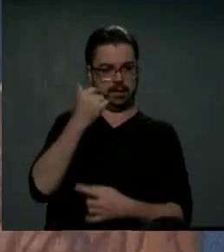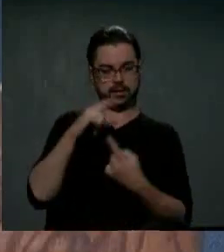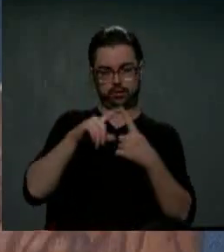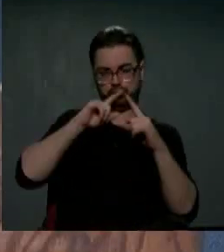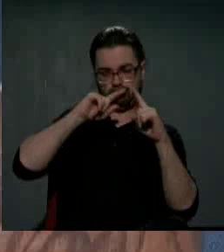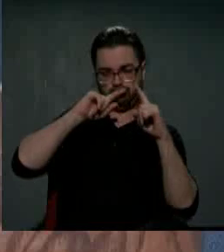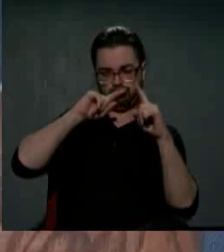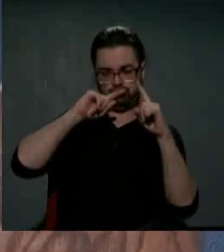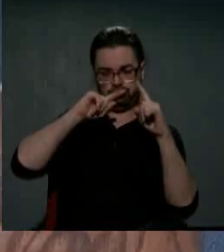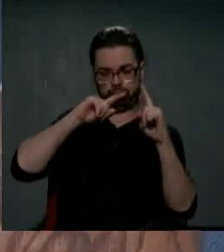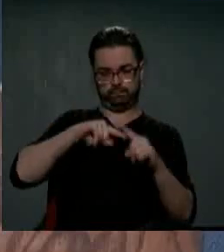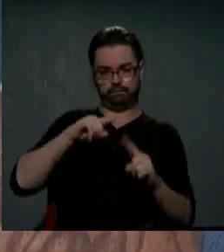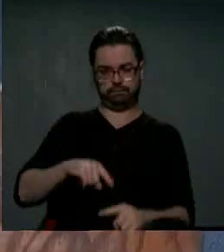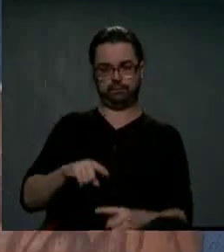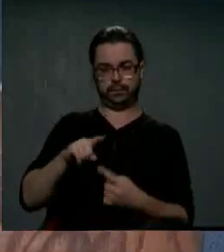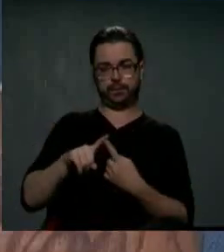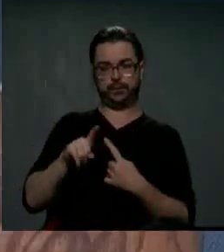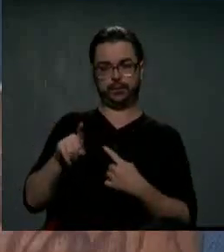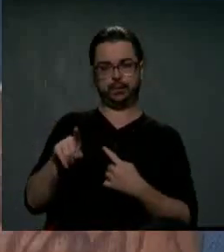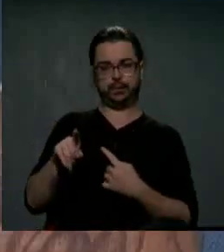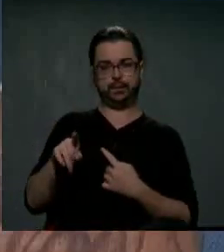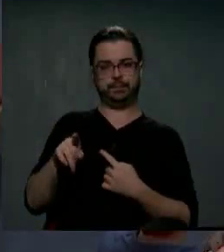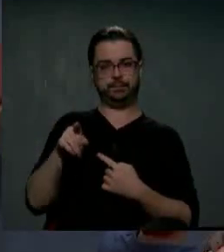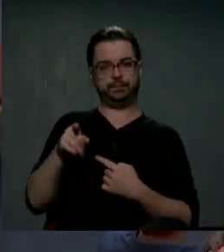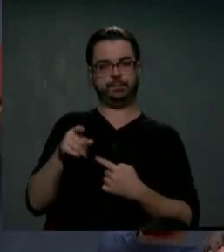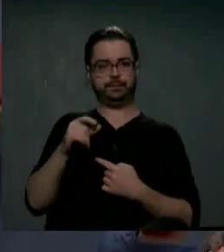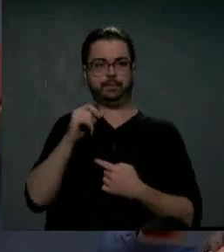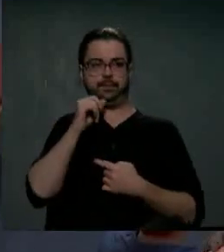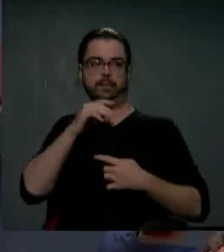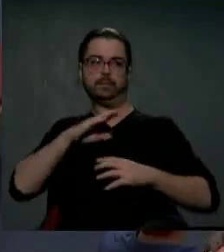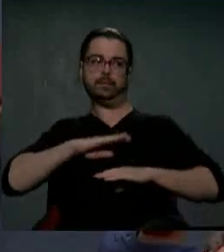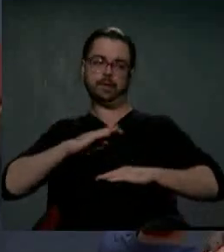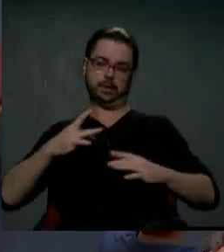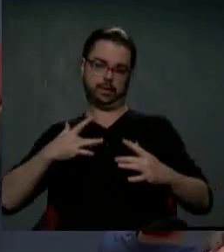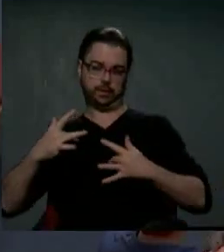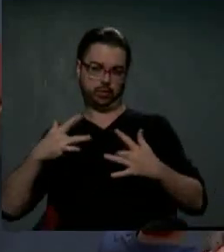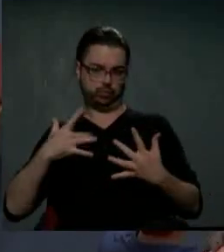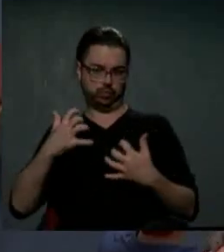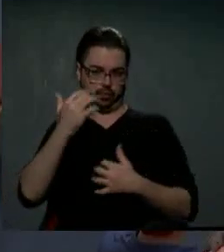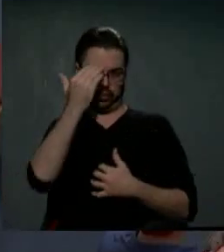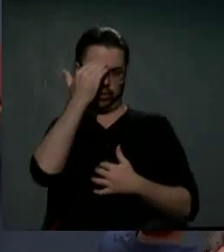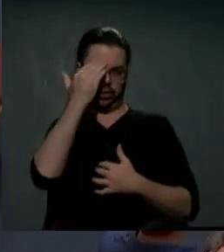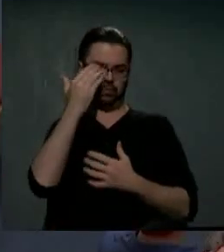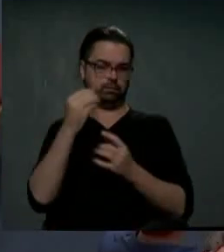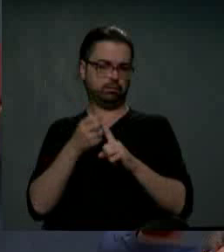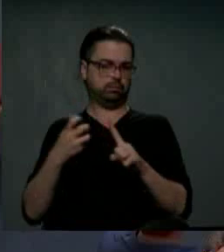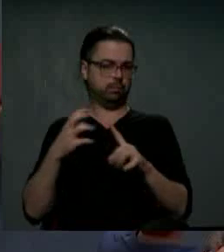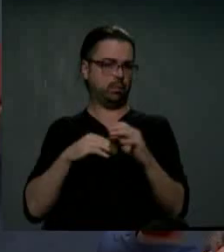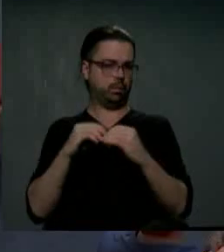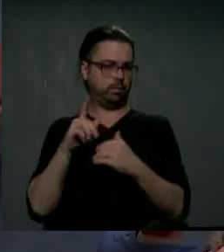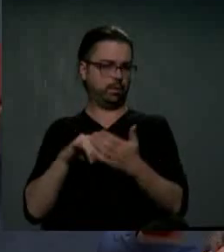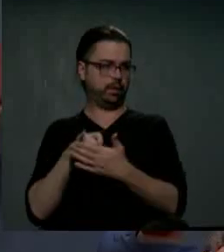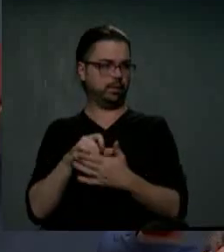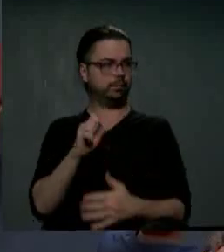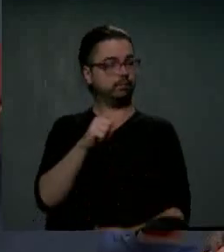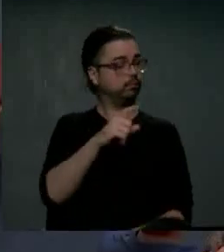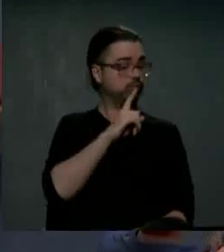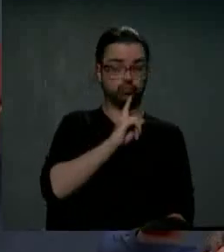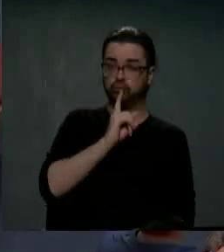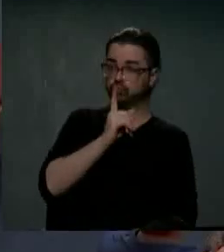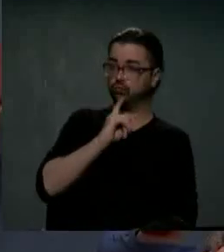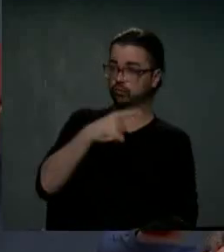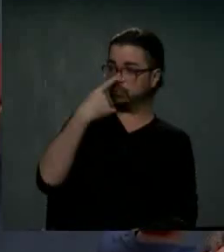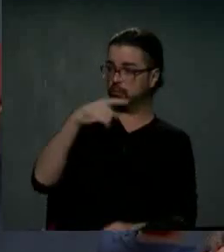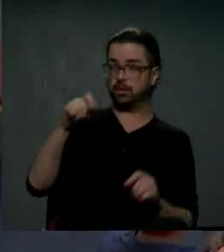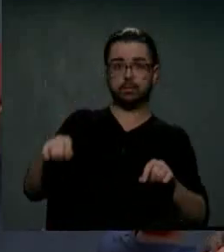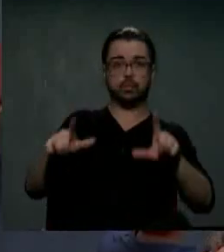to if you're not meeting some concerns. Sure. We want to know more Sure. about that. If we can get the